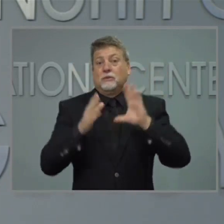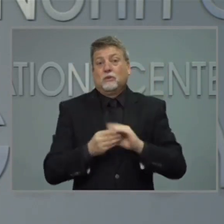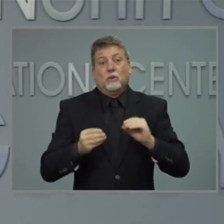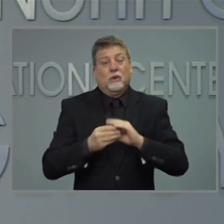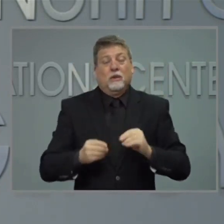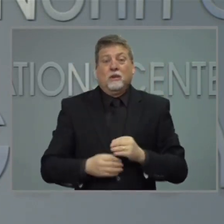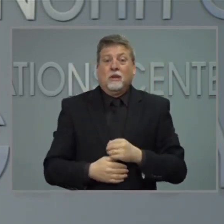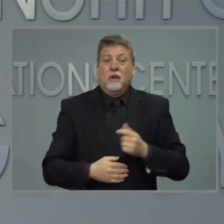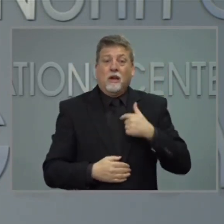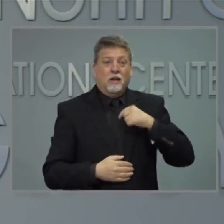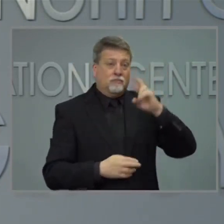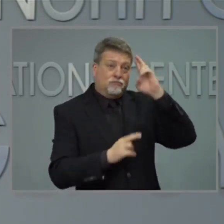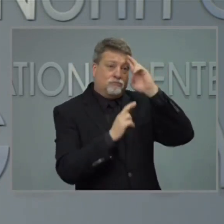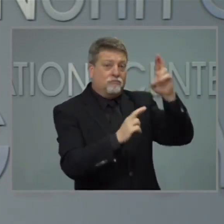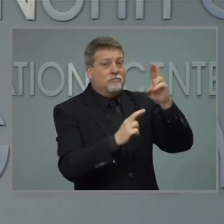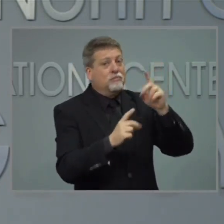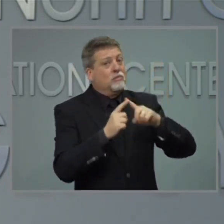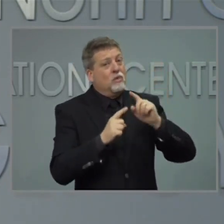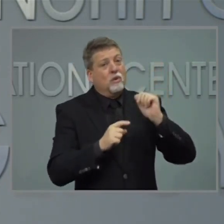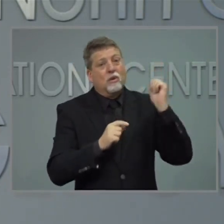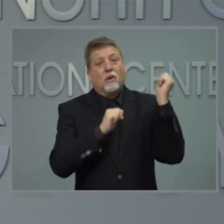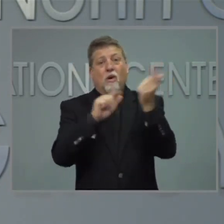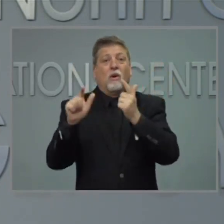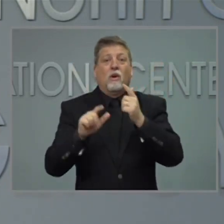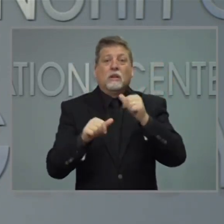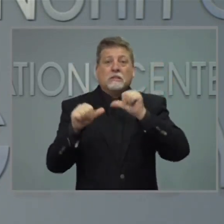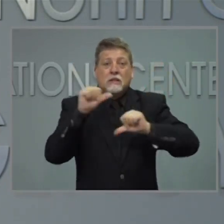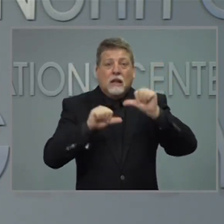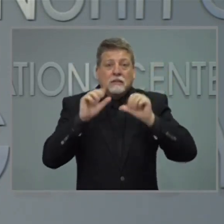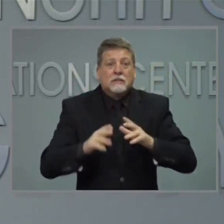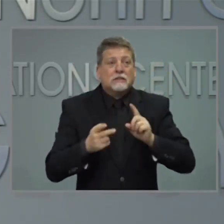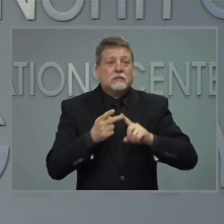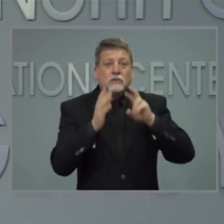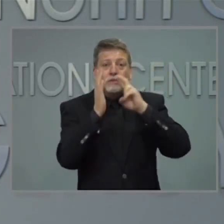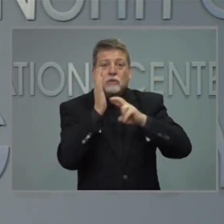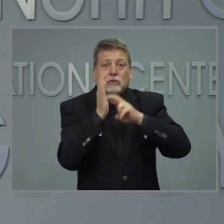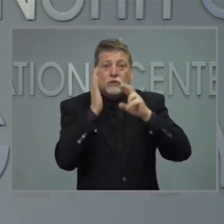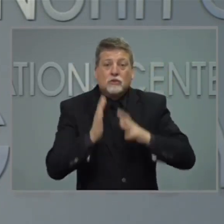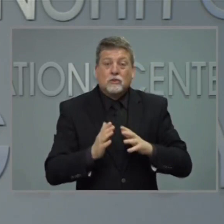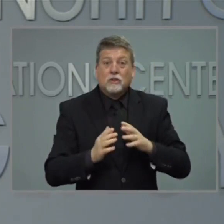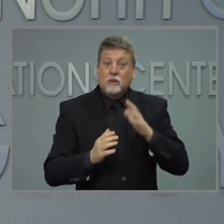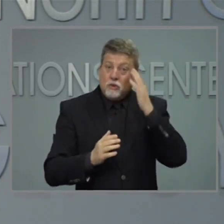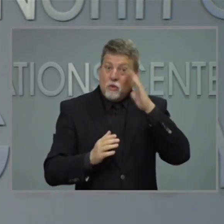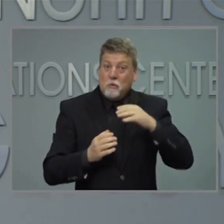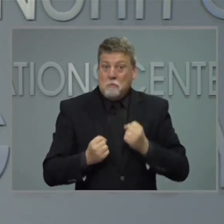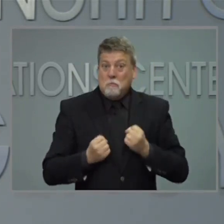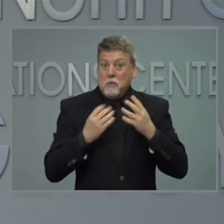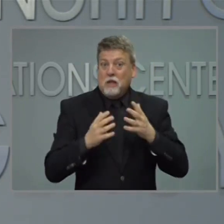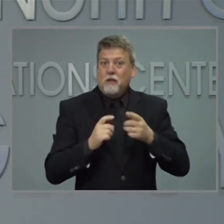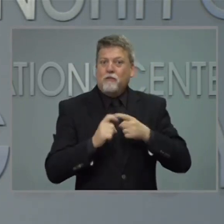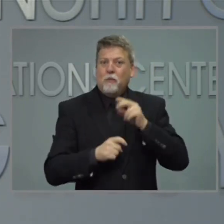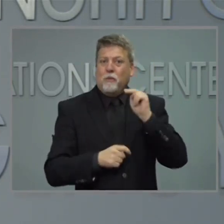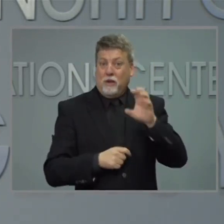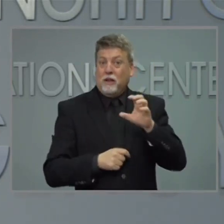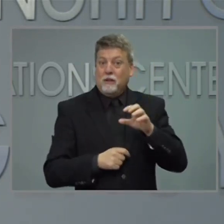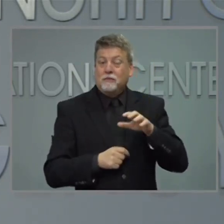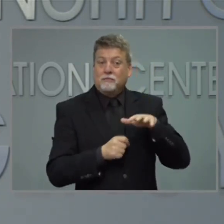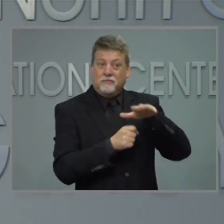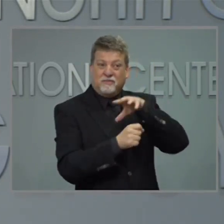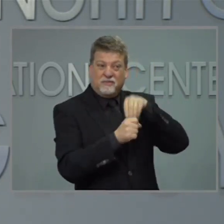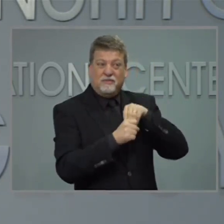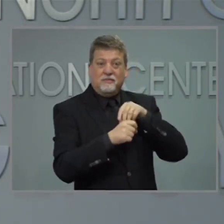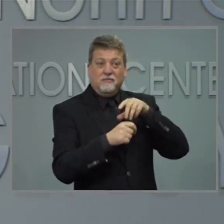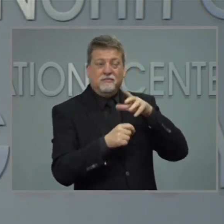give a round of applause to all the researchers and scientists, many of whom were here right in North Carolina, who had a